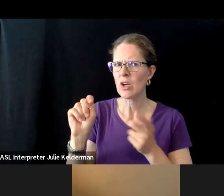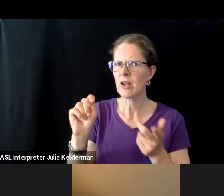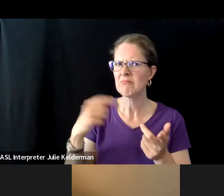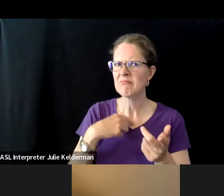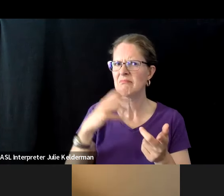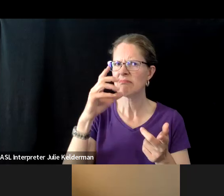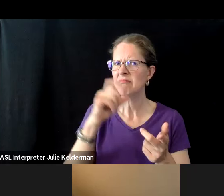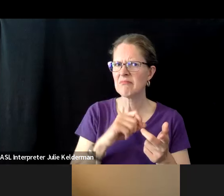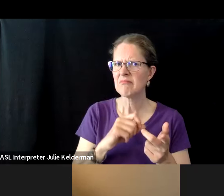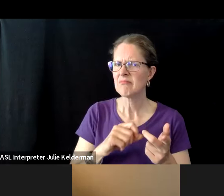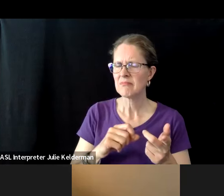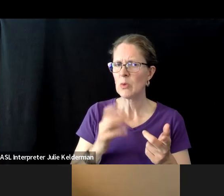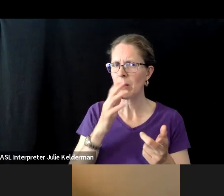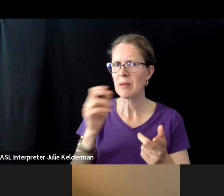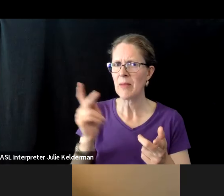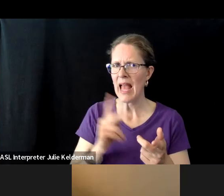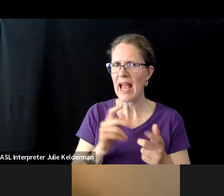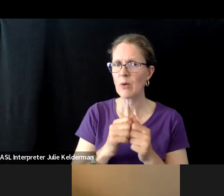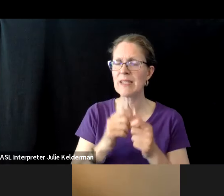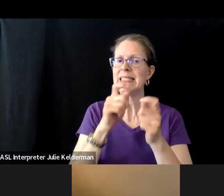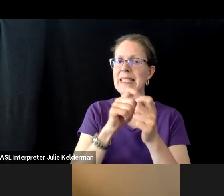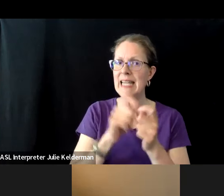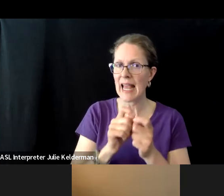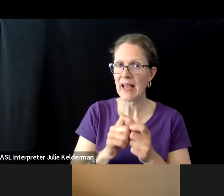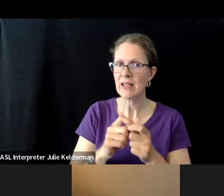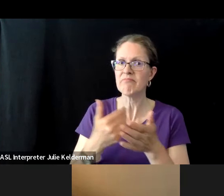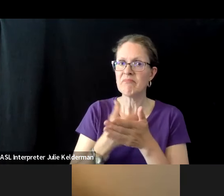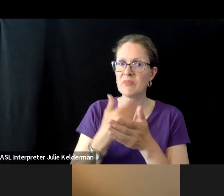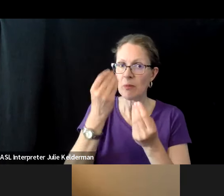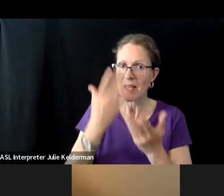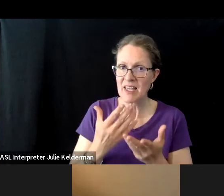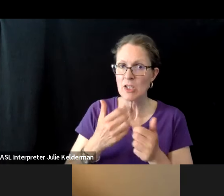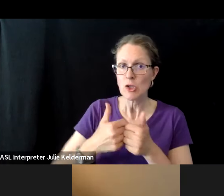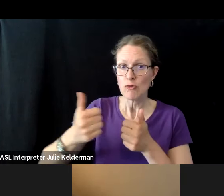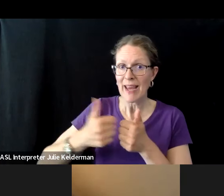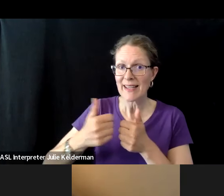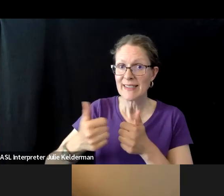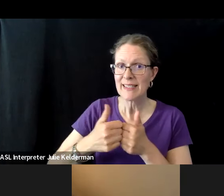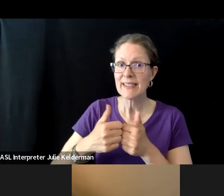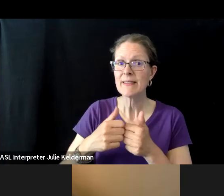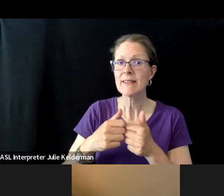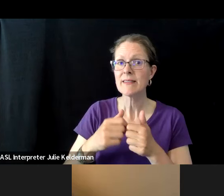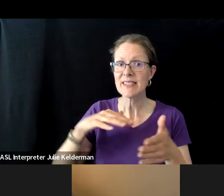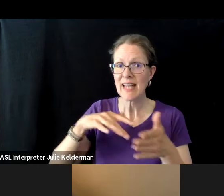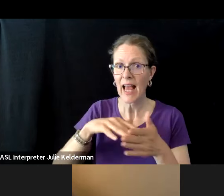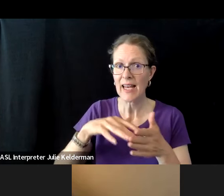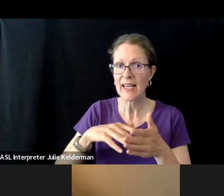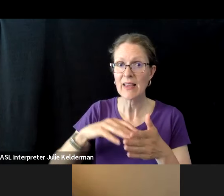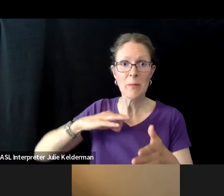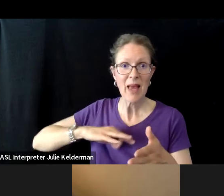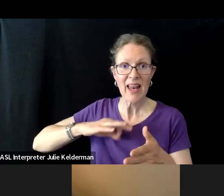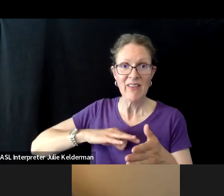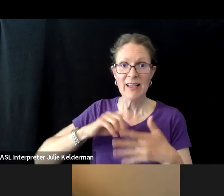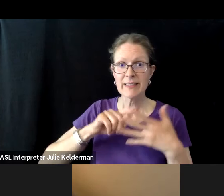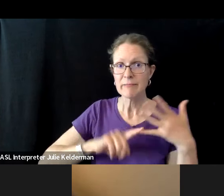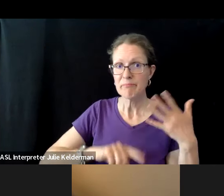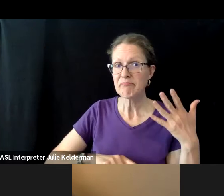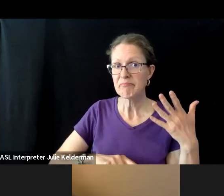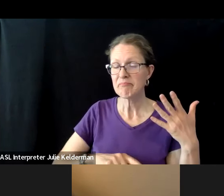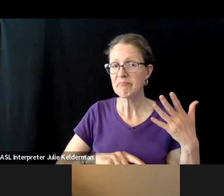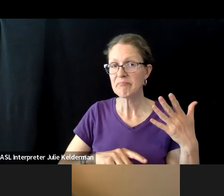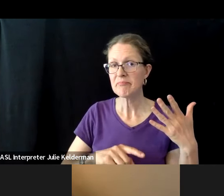a lot of the details and updated information on the transit study, the updated kind of benefits package, as well as